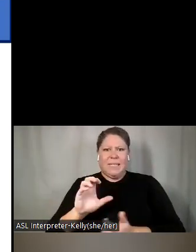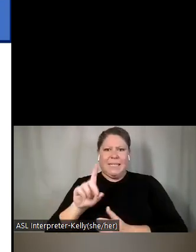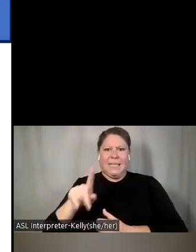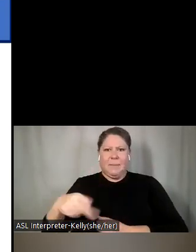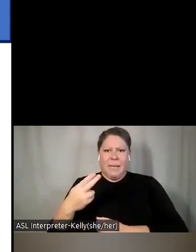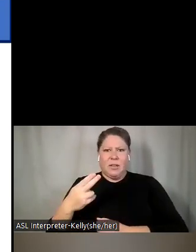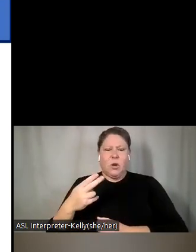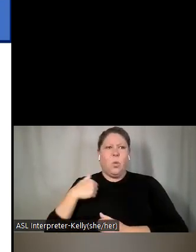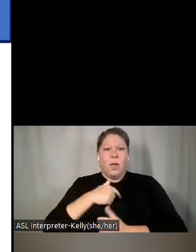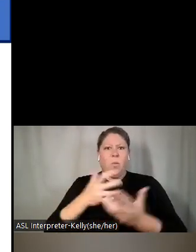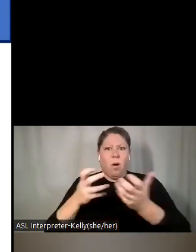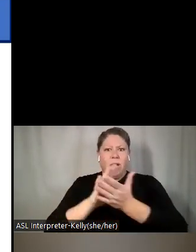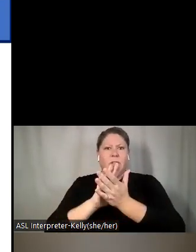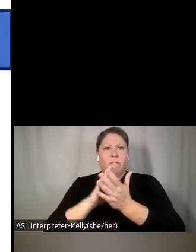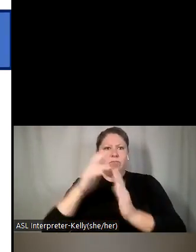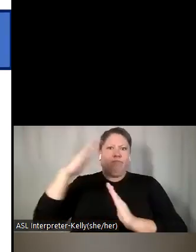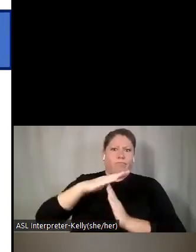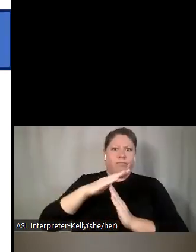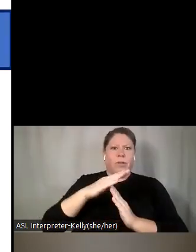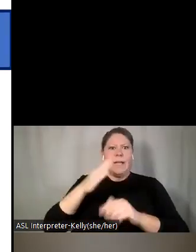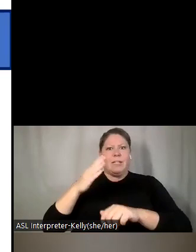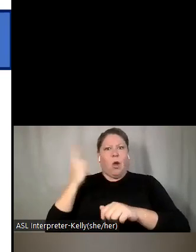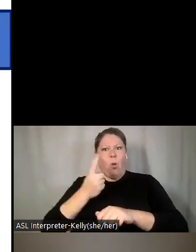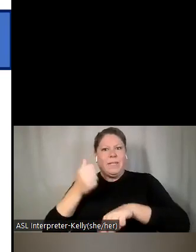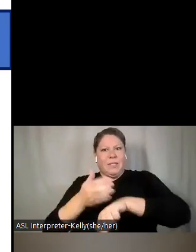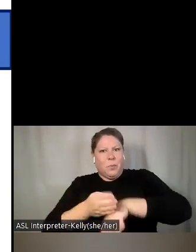getting better. Next slide.